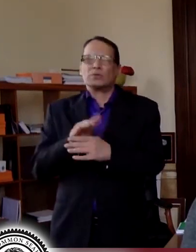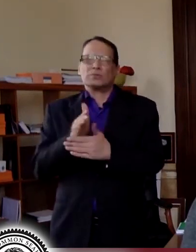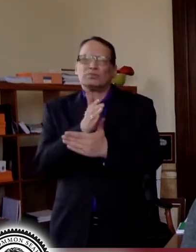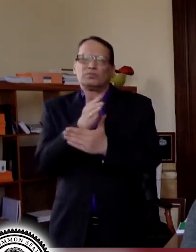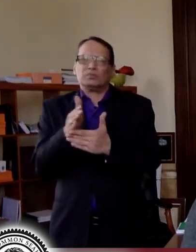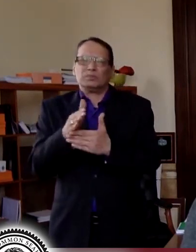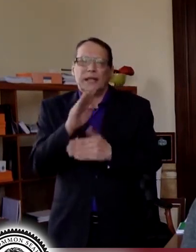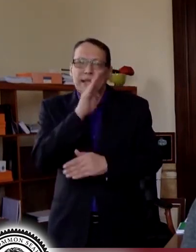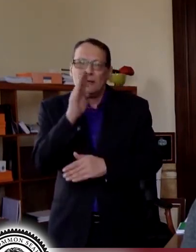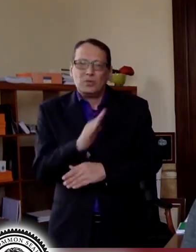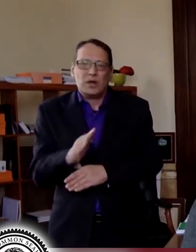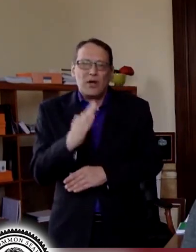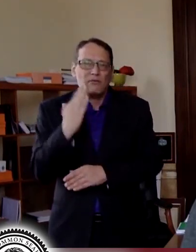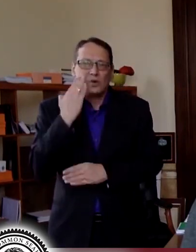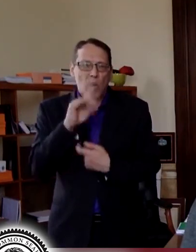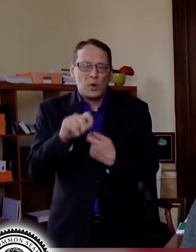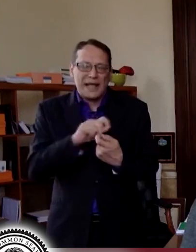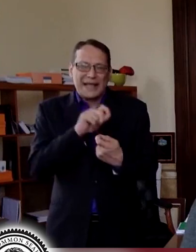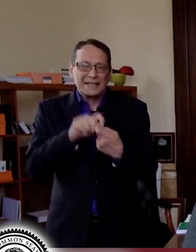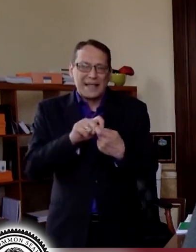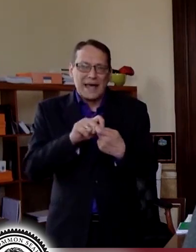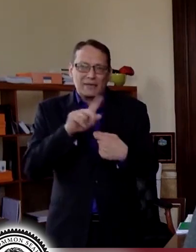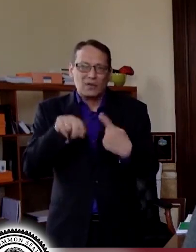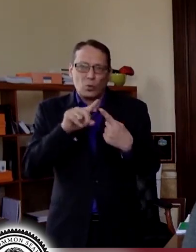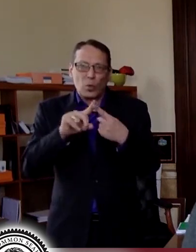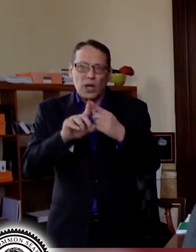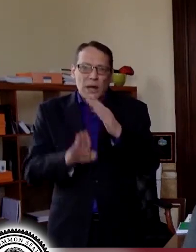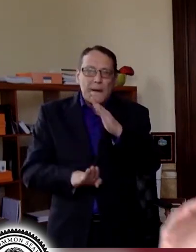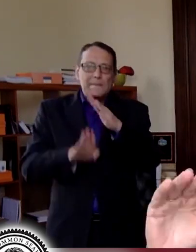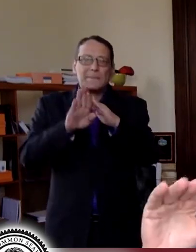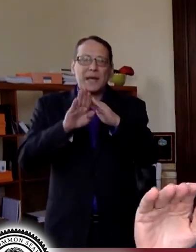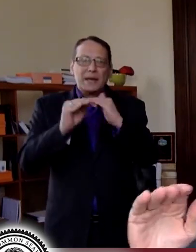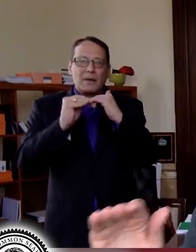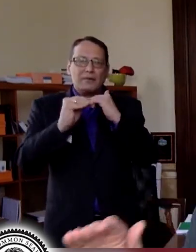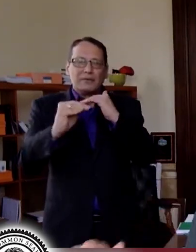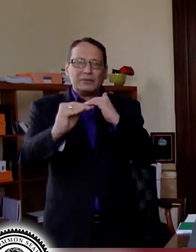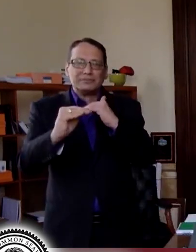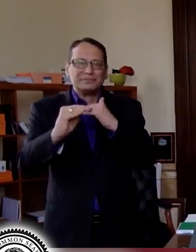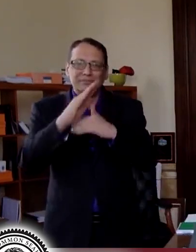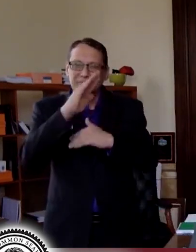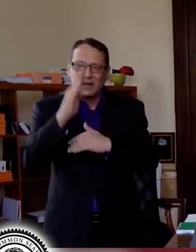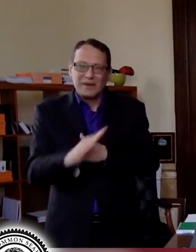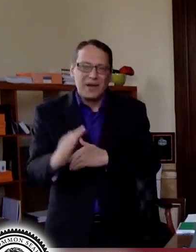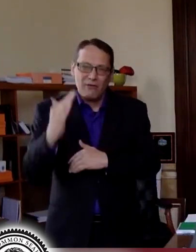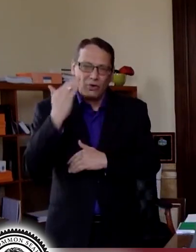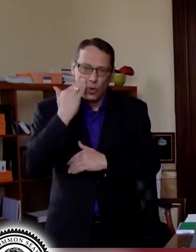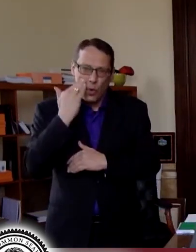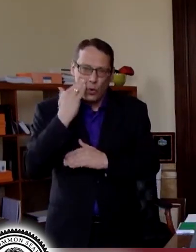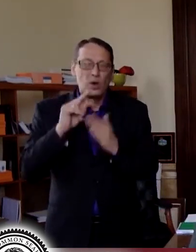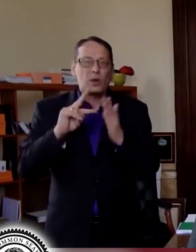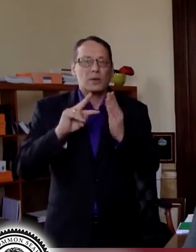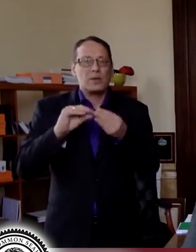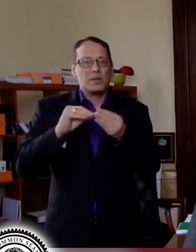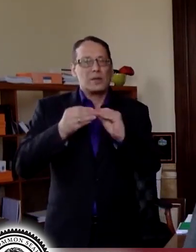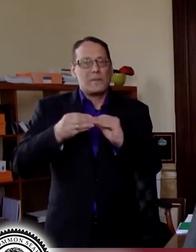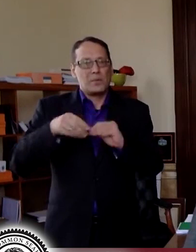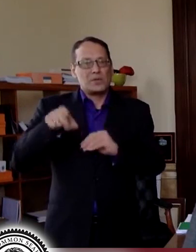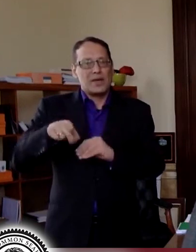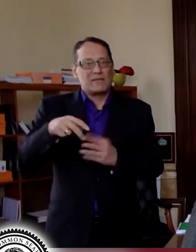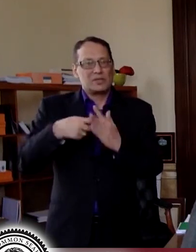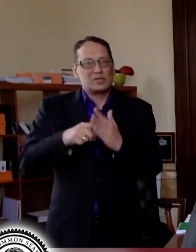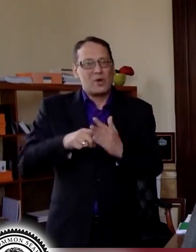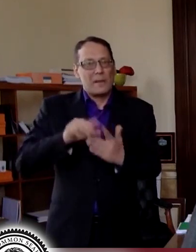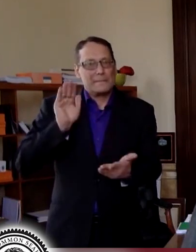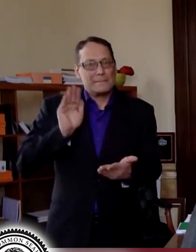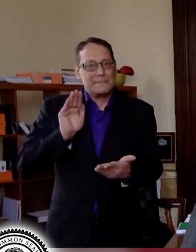you never know where's the peak or even the plateau until you see the numbers start going down. So based on the